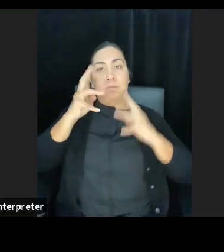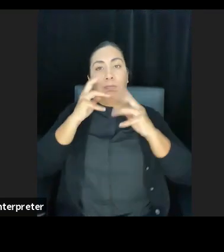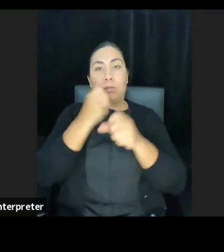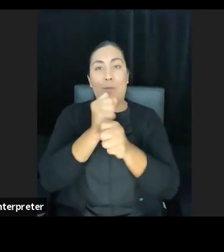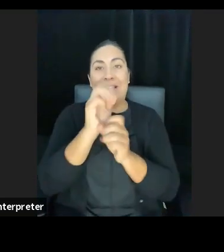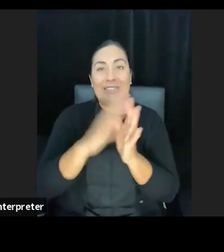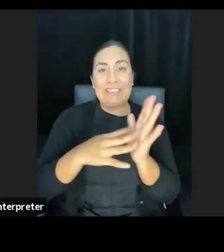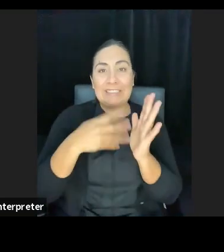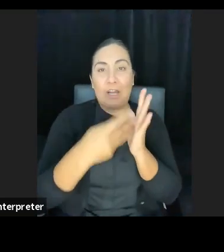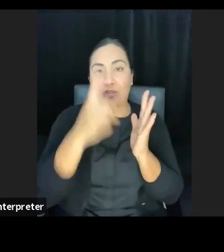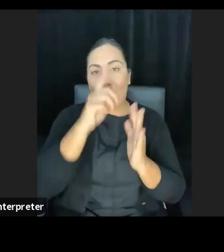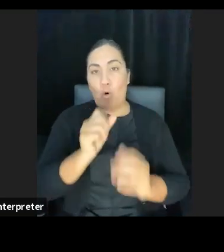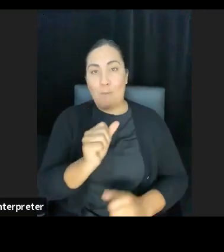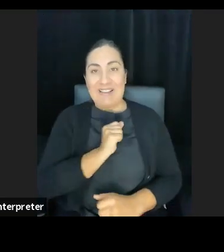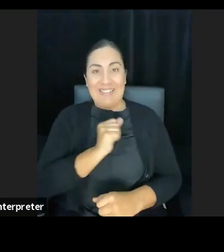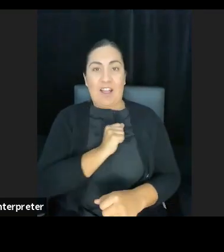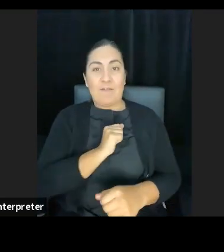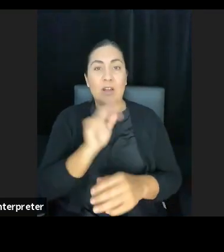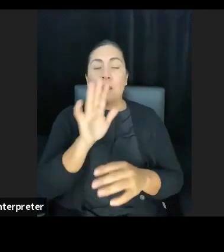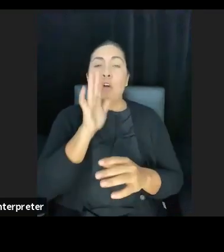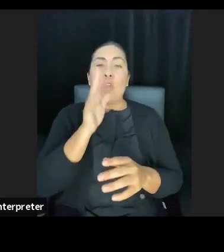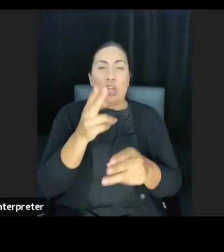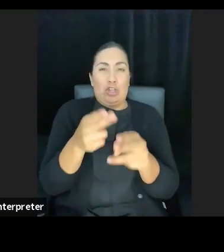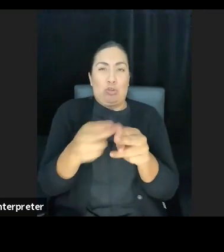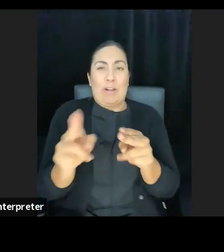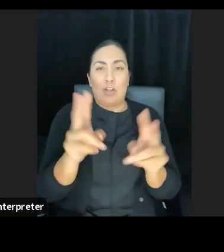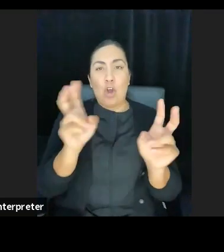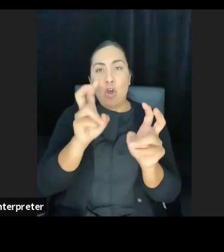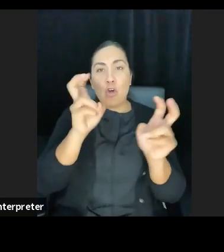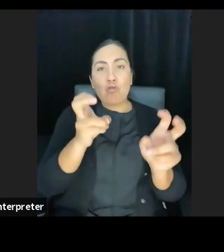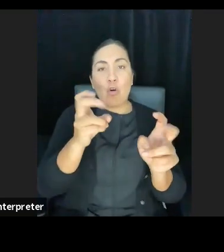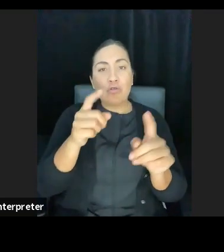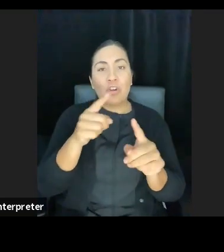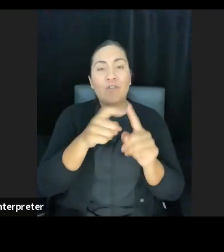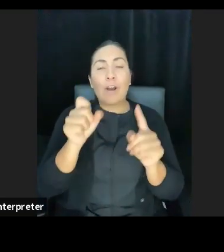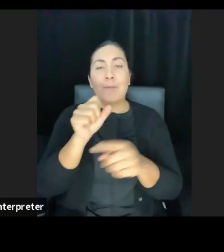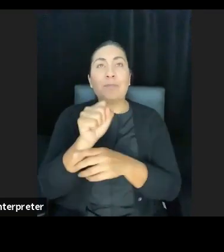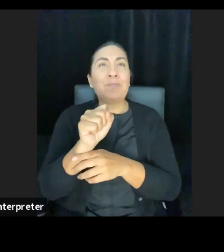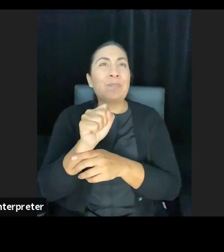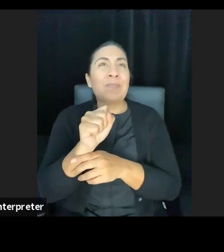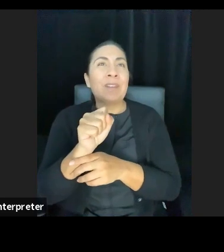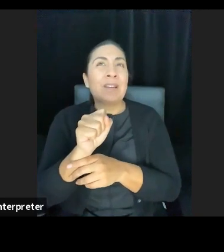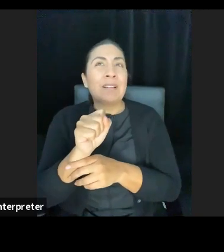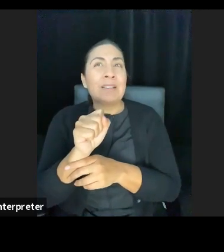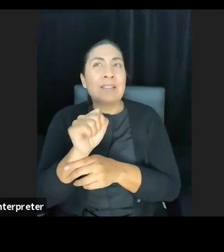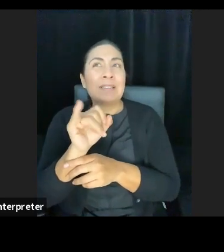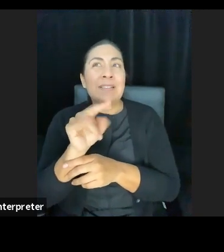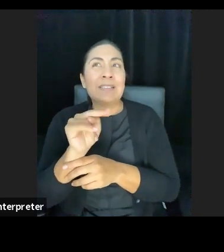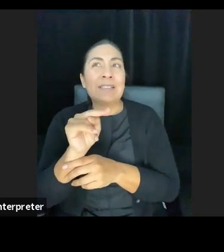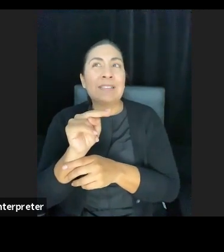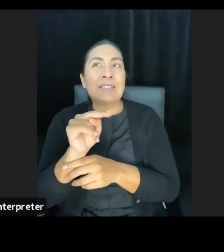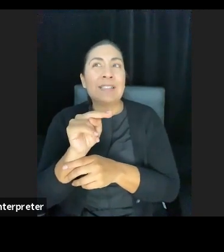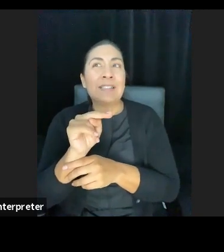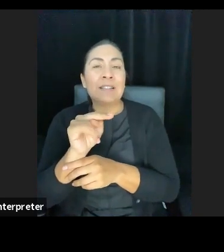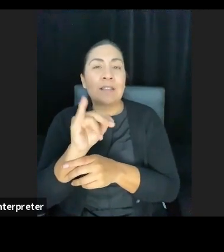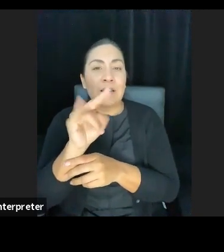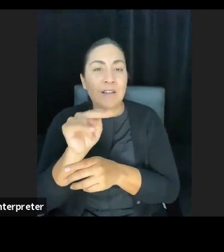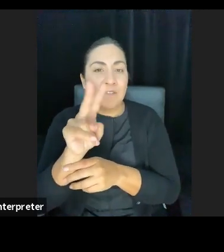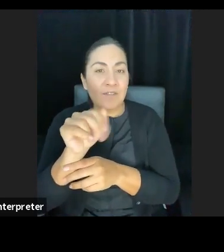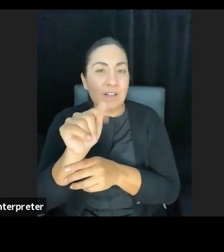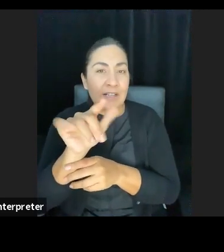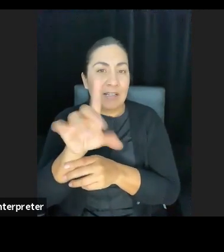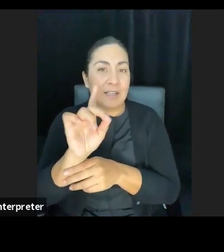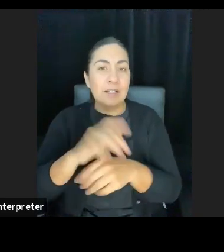So I'm just gonna do a quick quote from Sin's Invalid. This is their skin, tooth, and bone. The basis of movement is our people, a